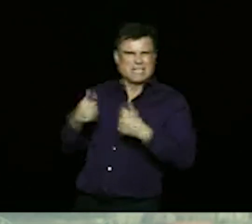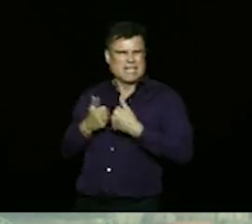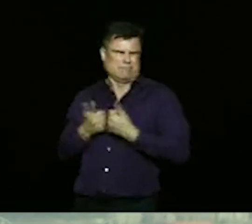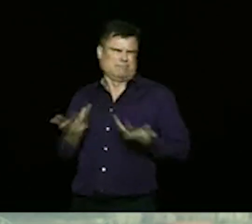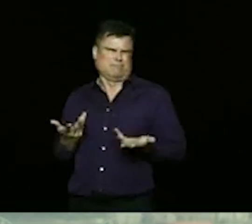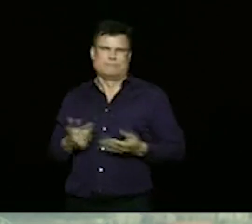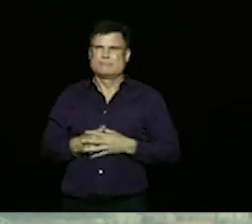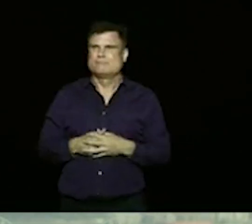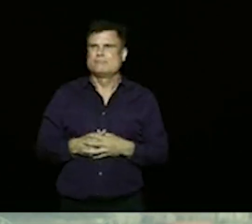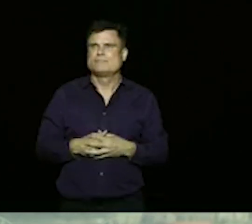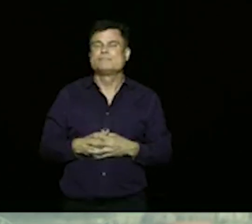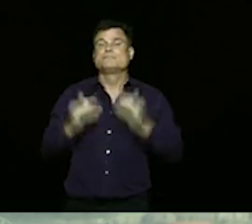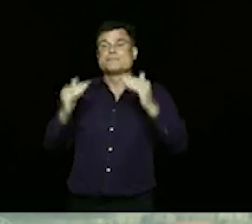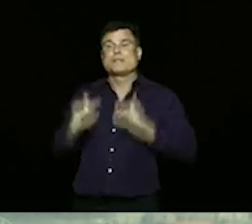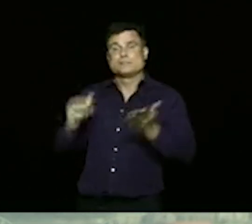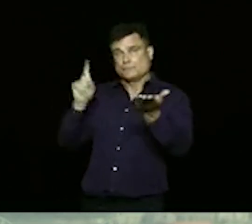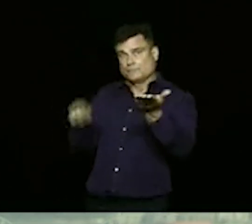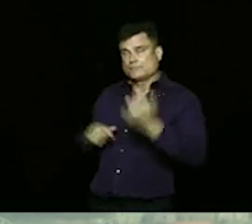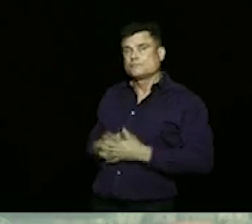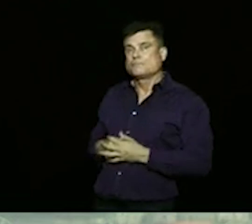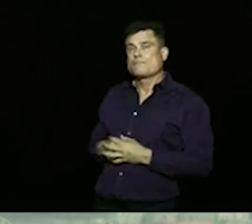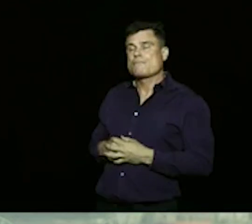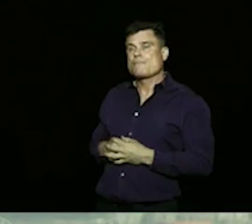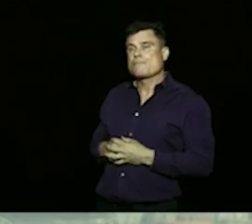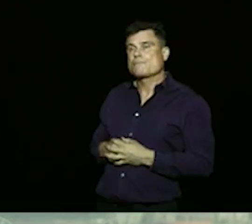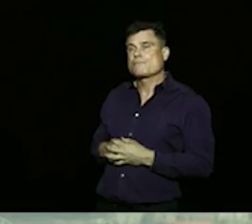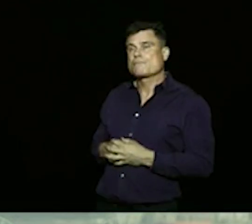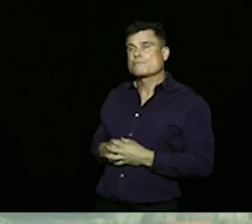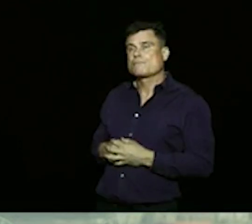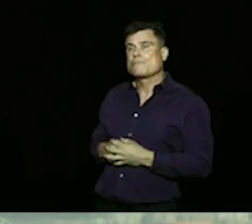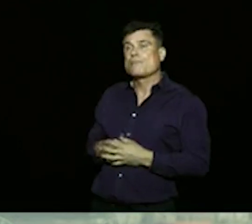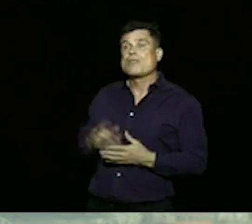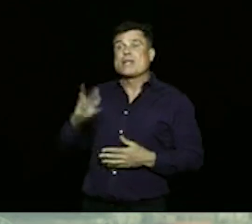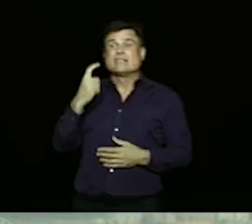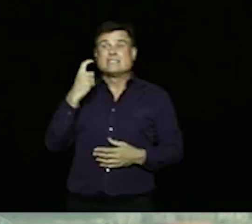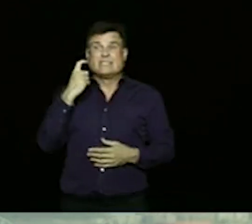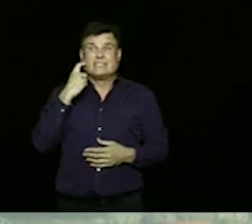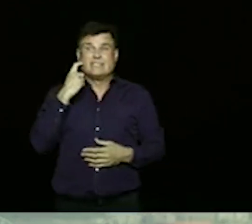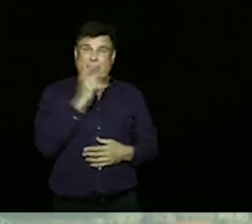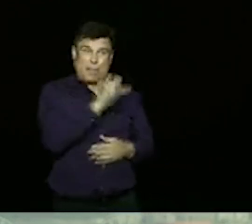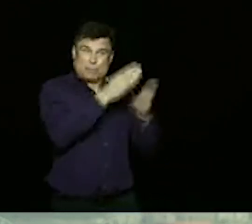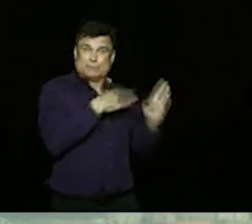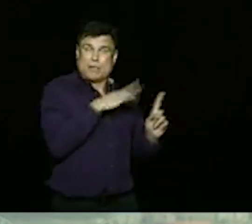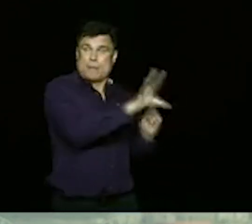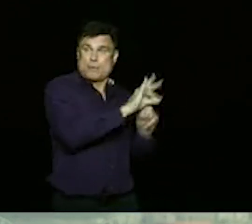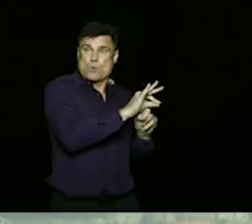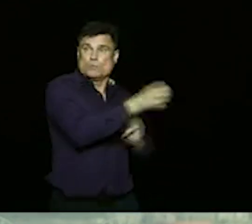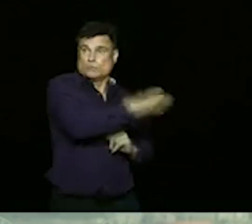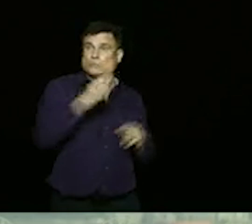to Mary Ellen Turple-Lafond, and will you make those public at some point, please?